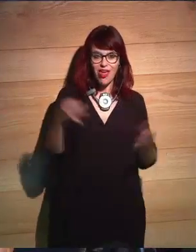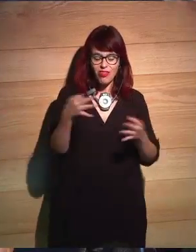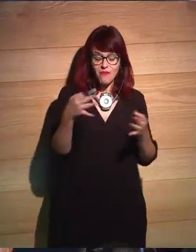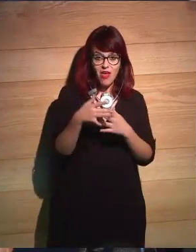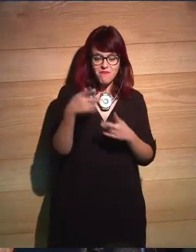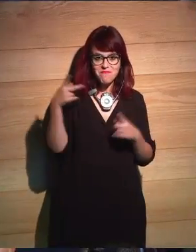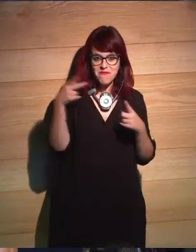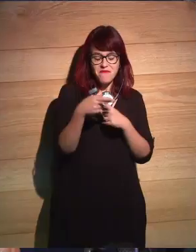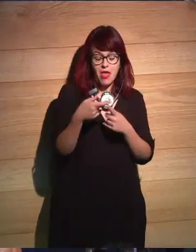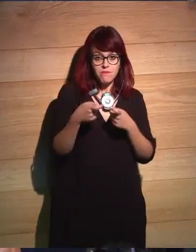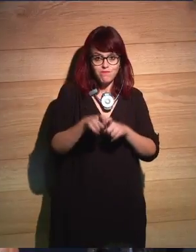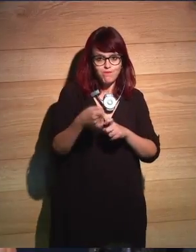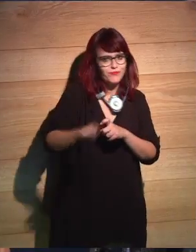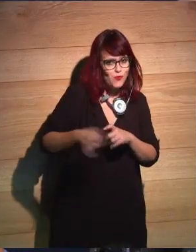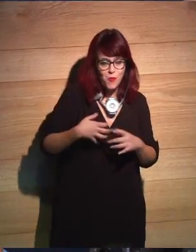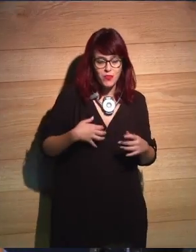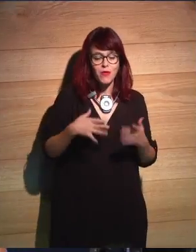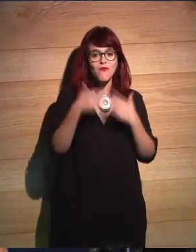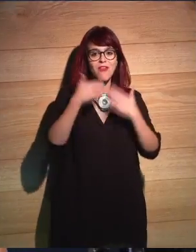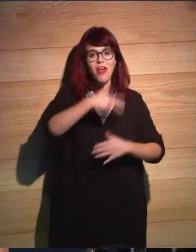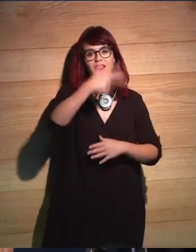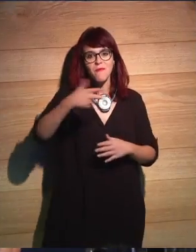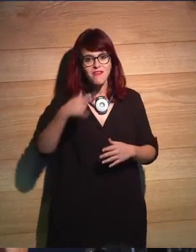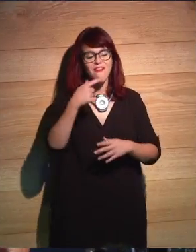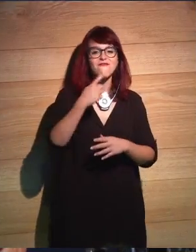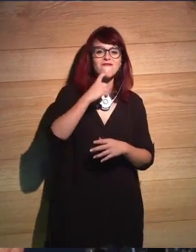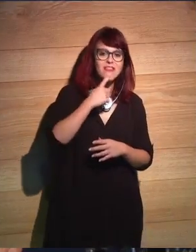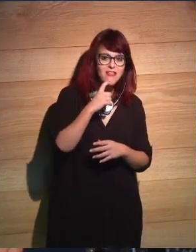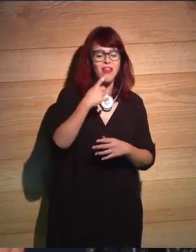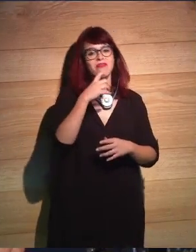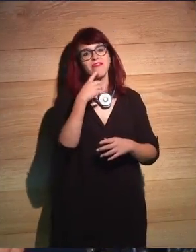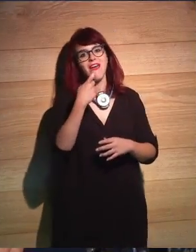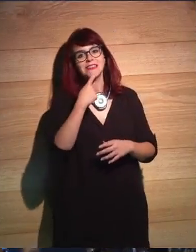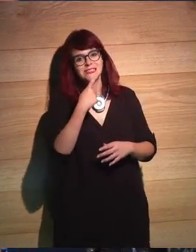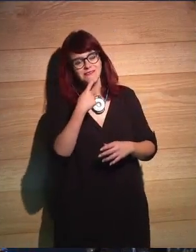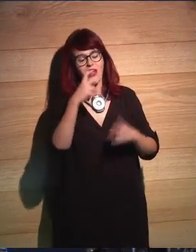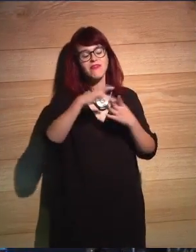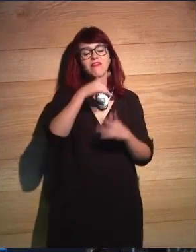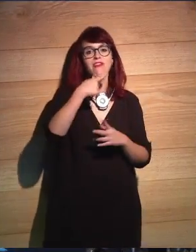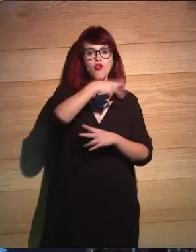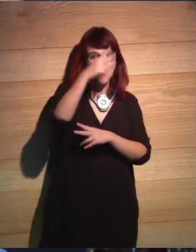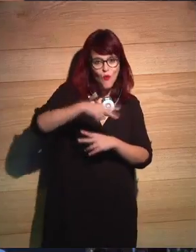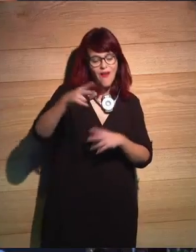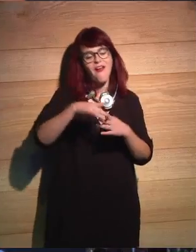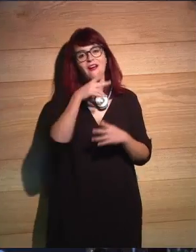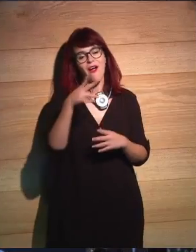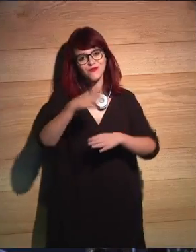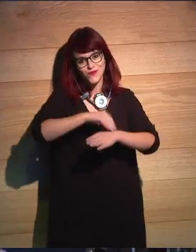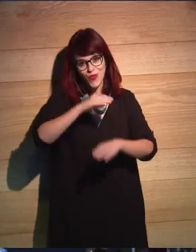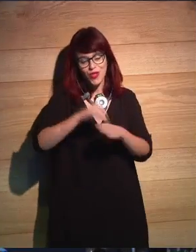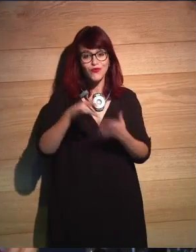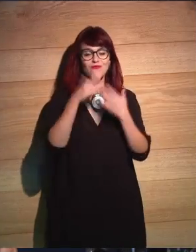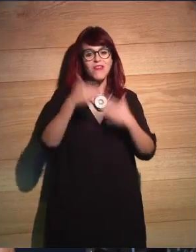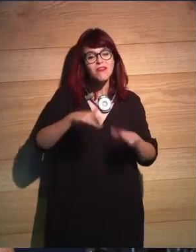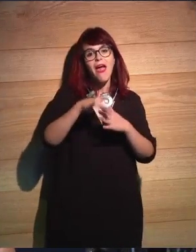became an inexcusable appointment with the brand of the Nordic